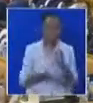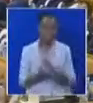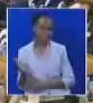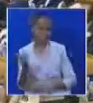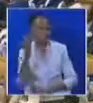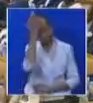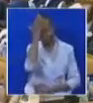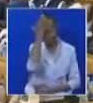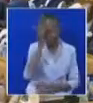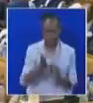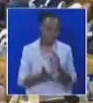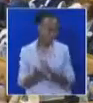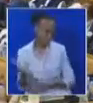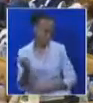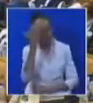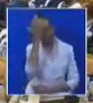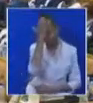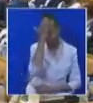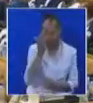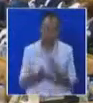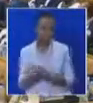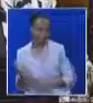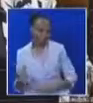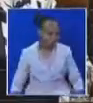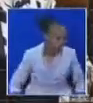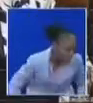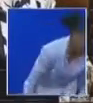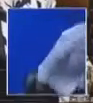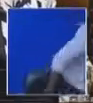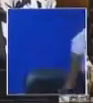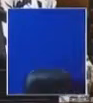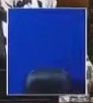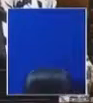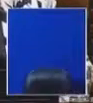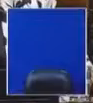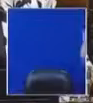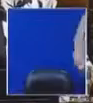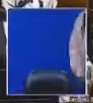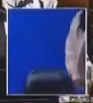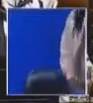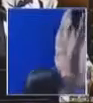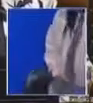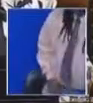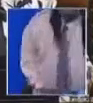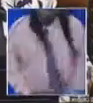that the whole of the EFF as a party are chanting in the house and